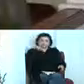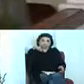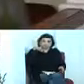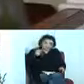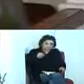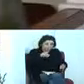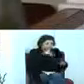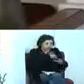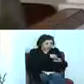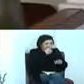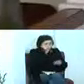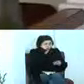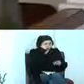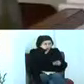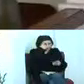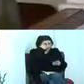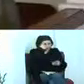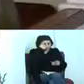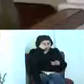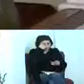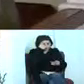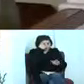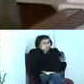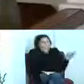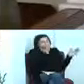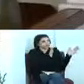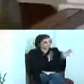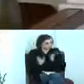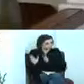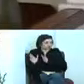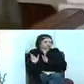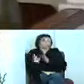in our minds that we are ready.